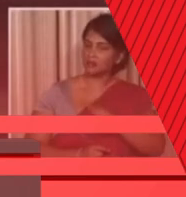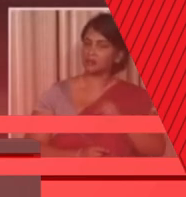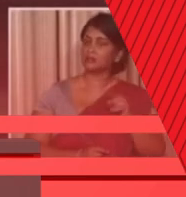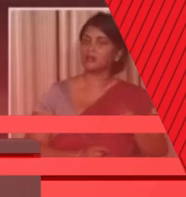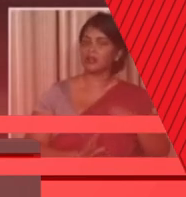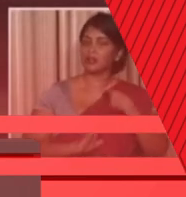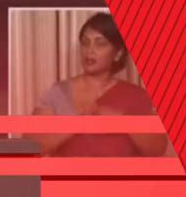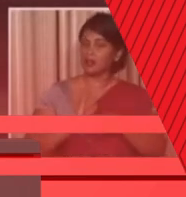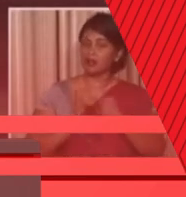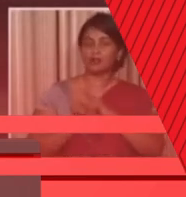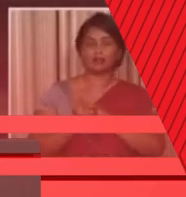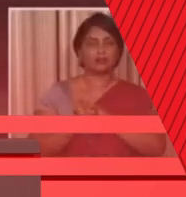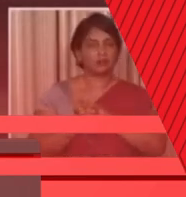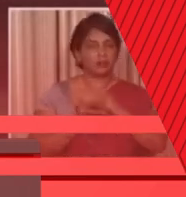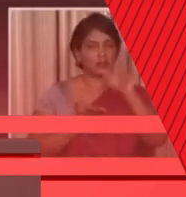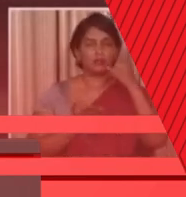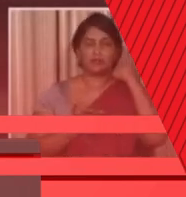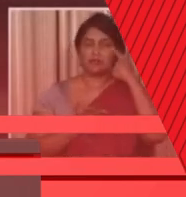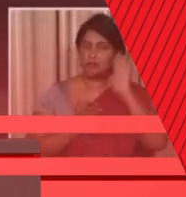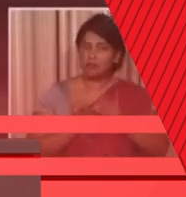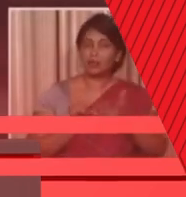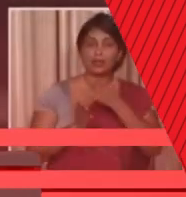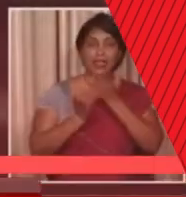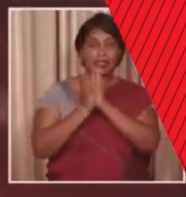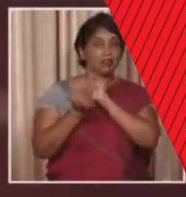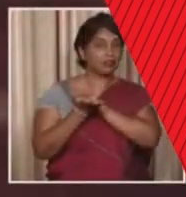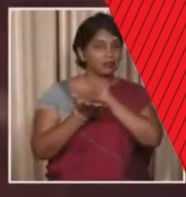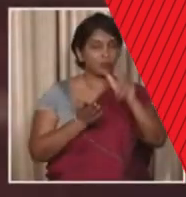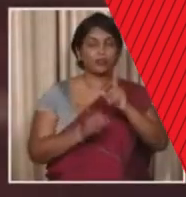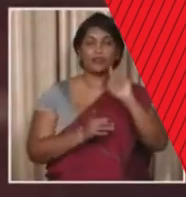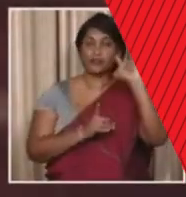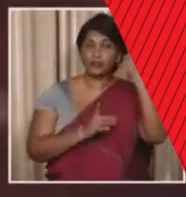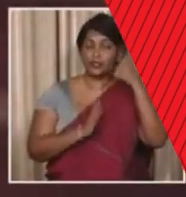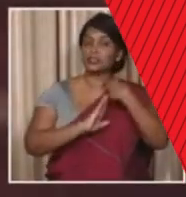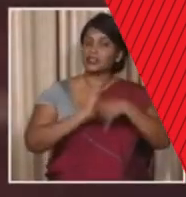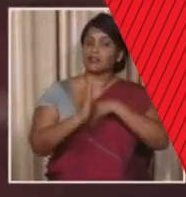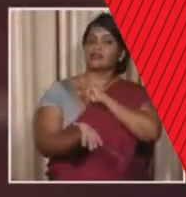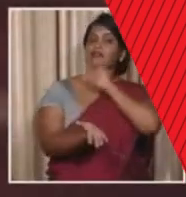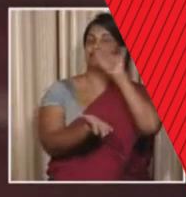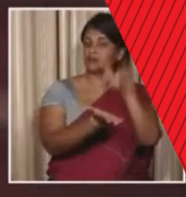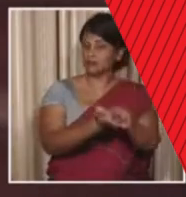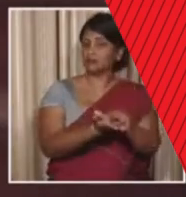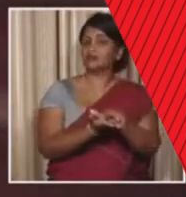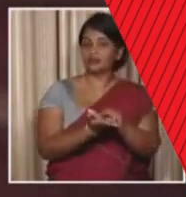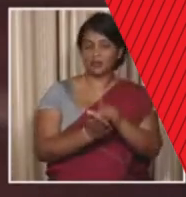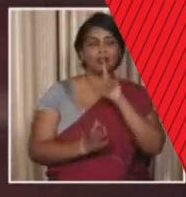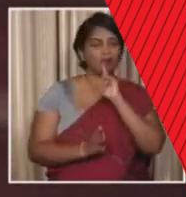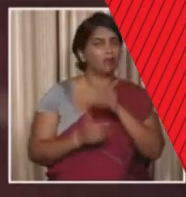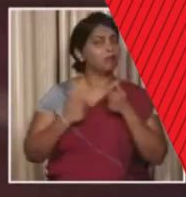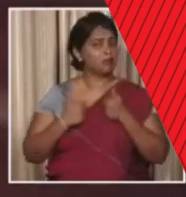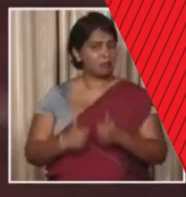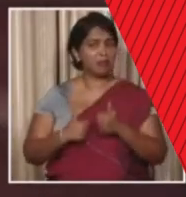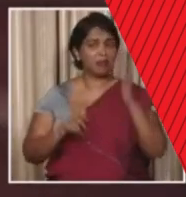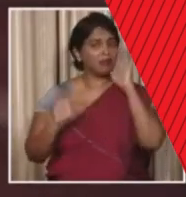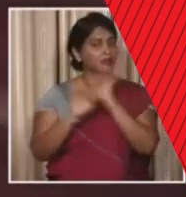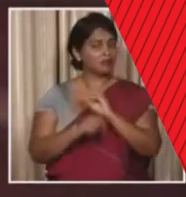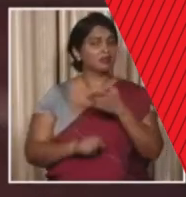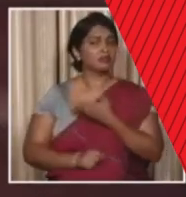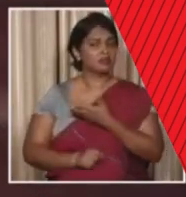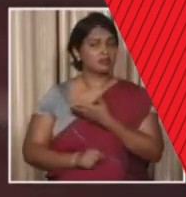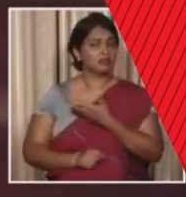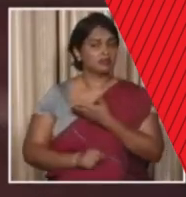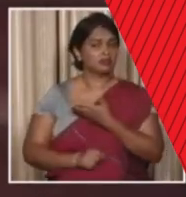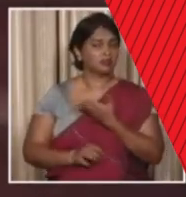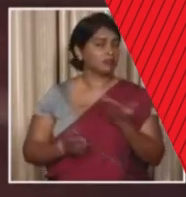travel to Sri Lanka. What a brilliant statement. Am I not to say Sri Lanka and India is a part of each